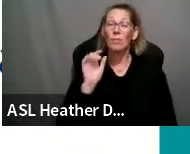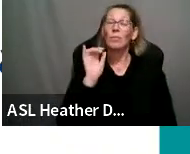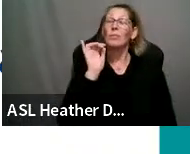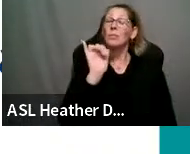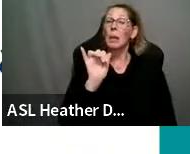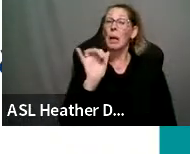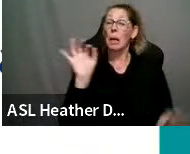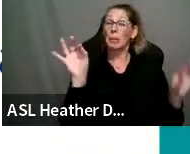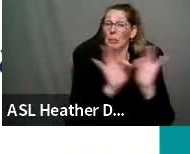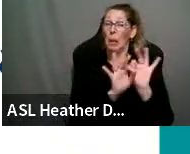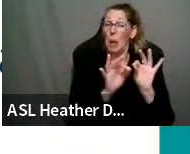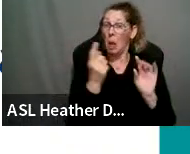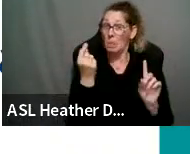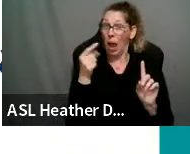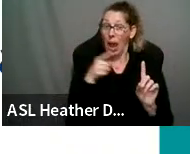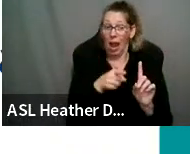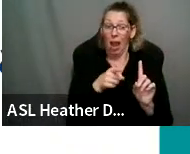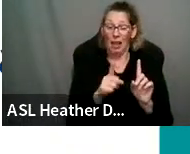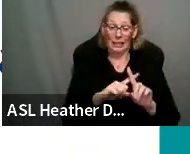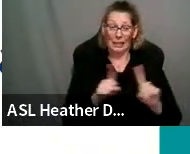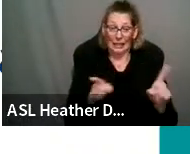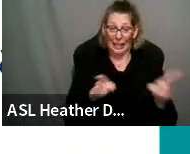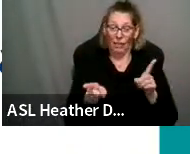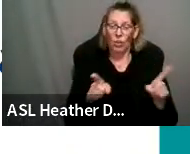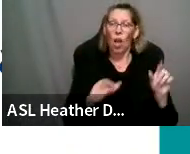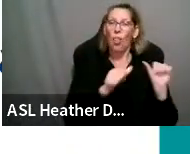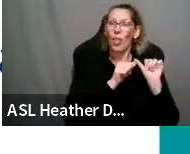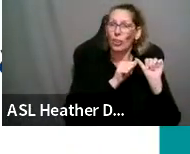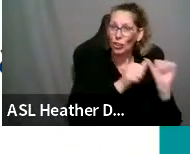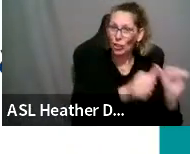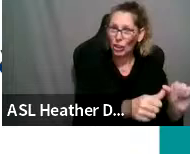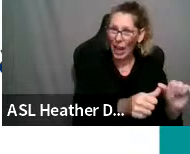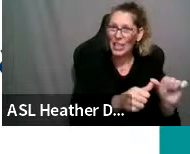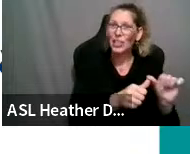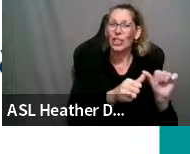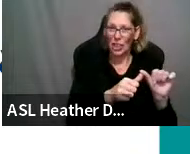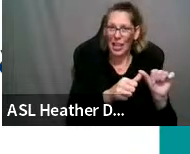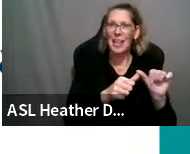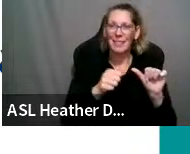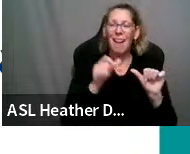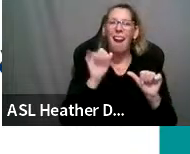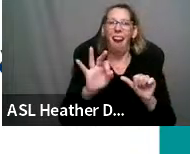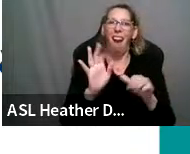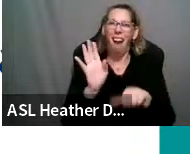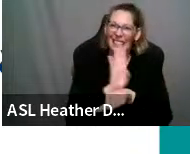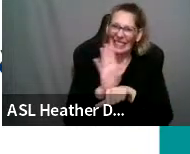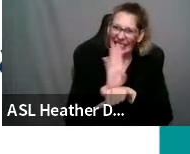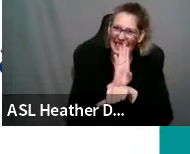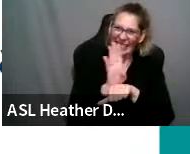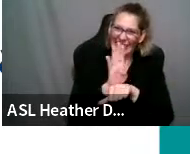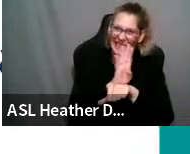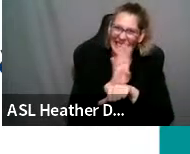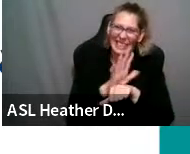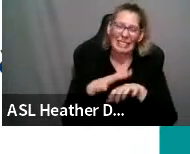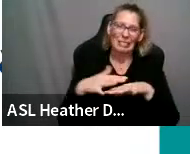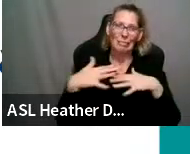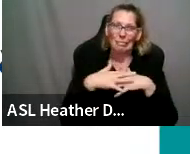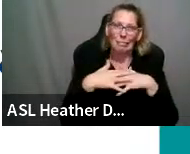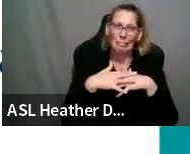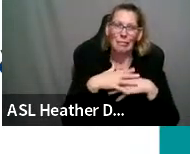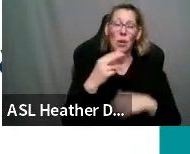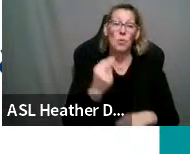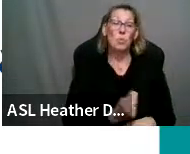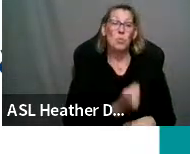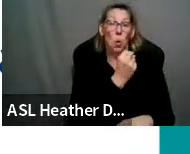and the difference here with those is the duration and the length of that congestion. So for the northbound congestion with the 1 aux,